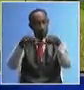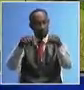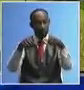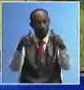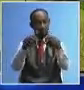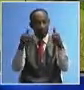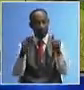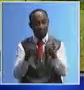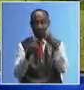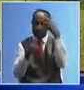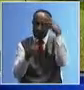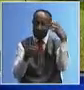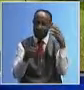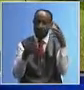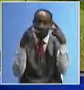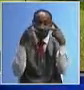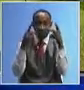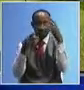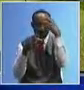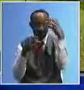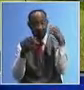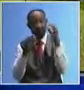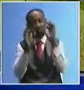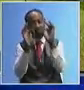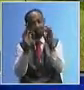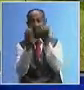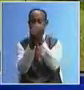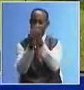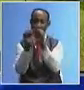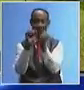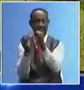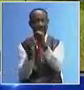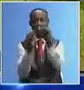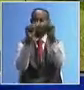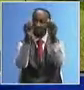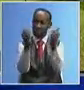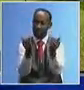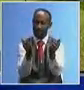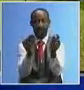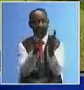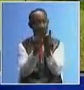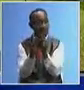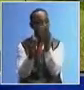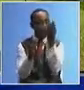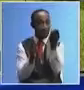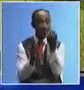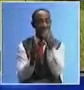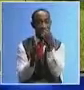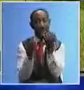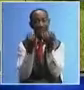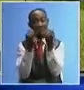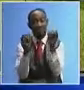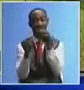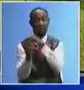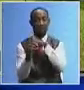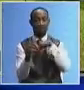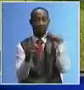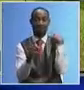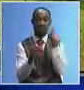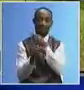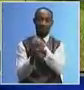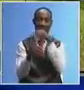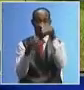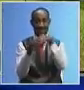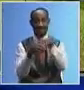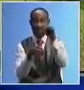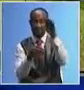ensure public resources are well protected. Mr. Mwambazi, who is also Mwanamkuba independent member of parliament, said abuse of